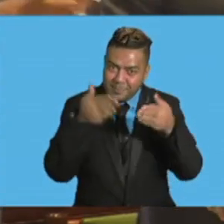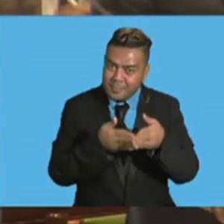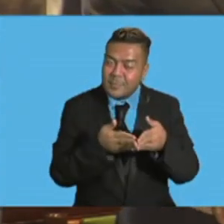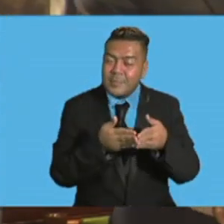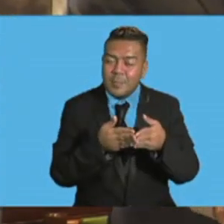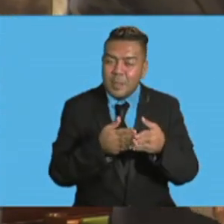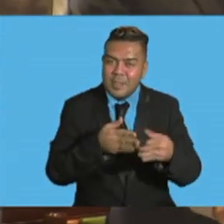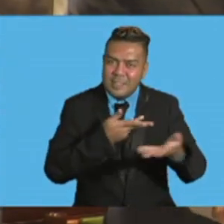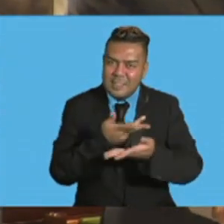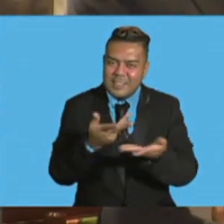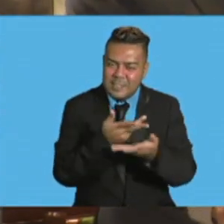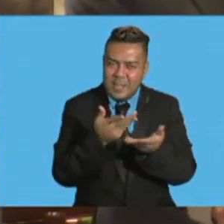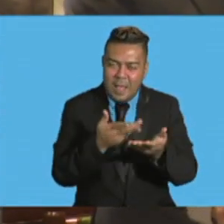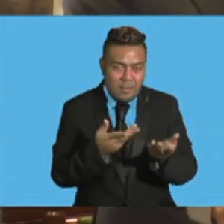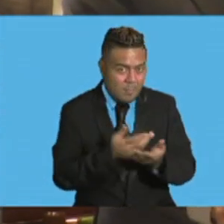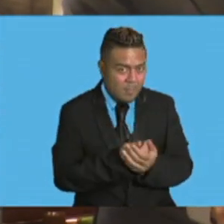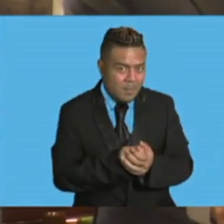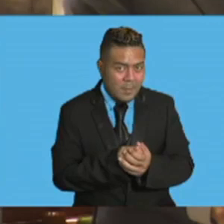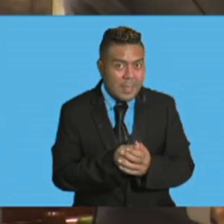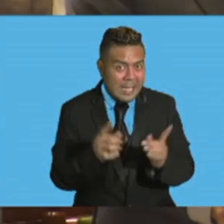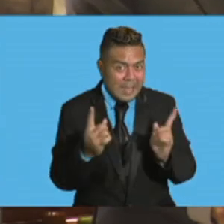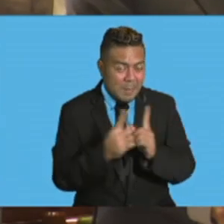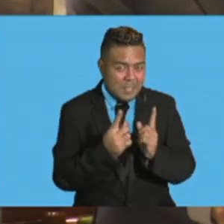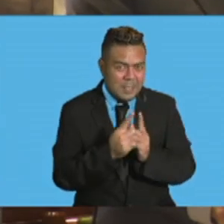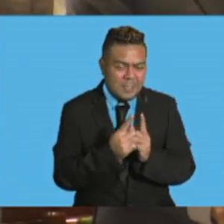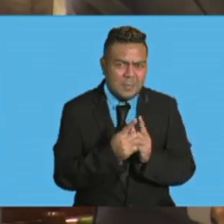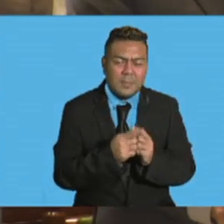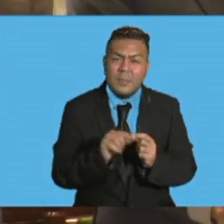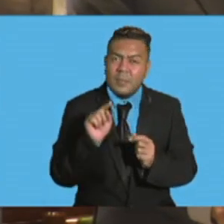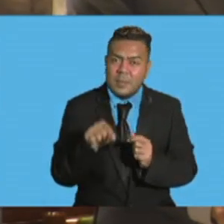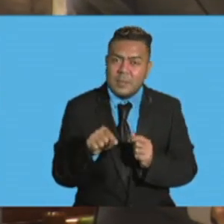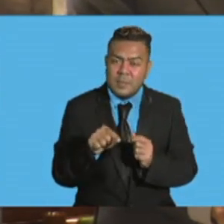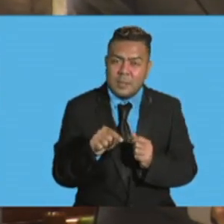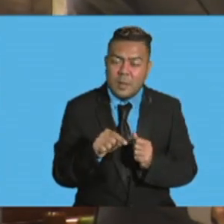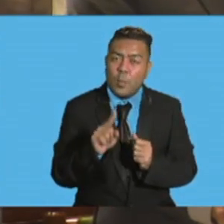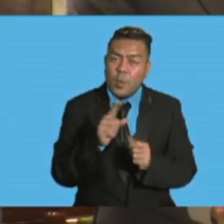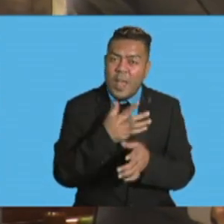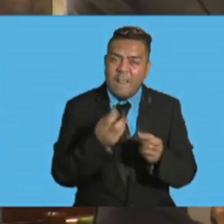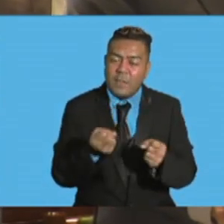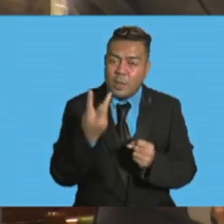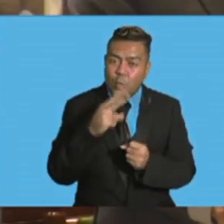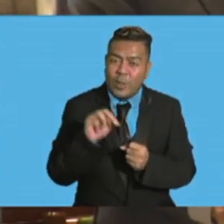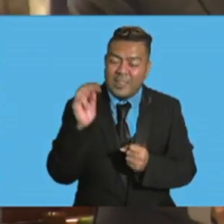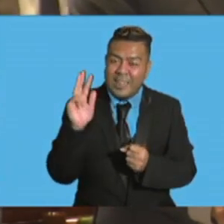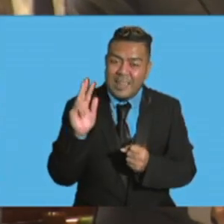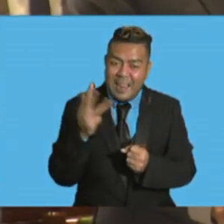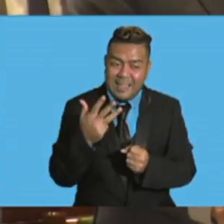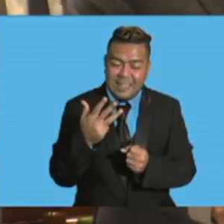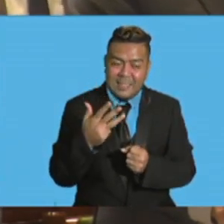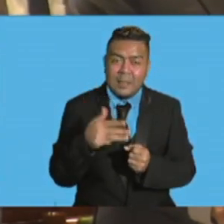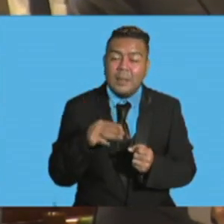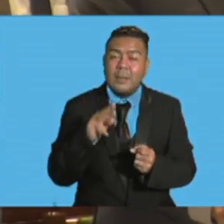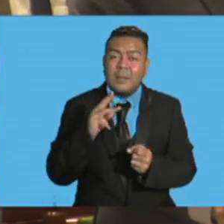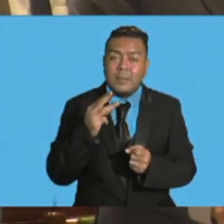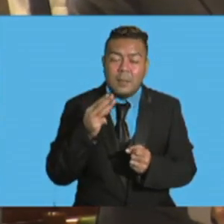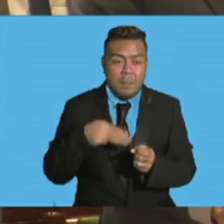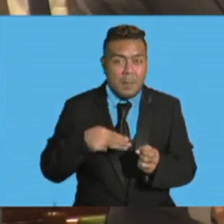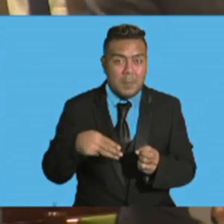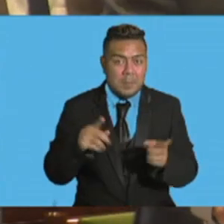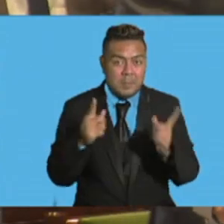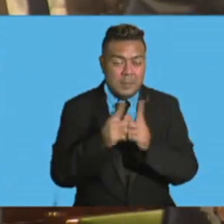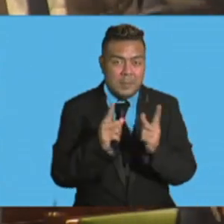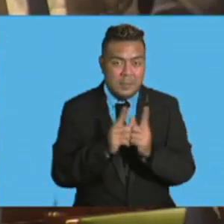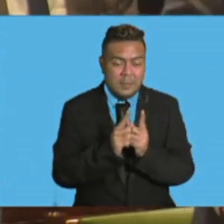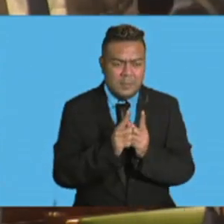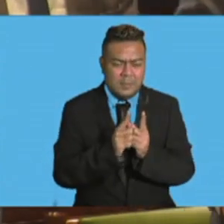dialogue in meetings during the annual meeting. Mr. Speaker, sir, we had the 29th Pacific Development Member Countries meeting. The Republic